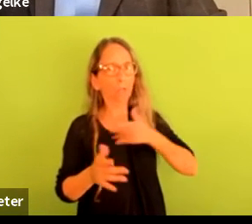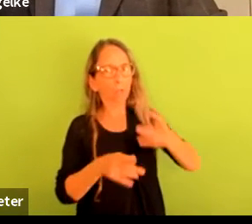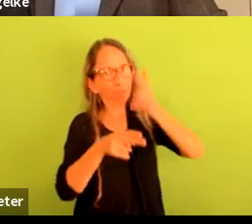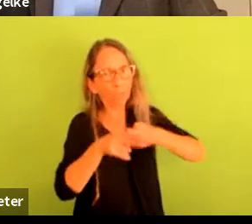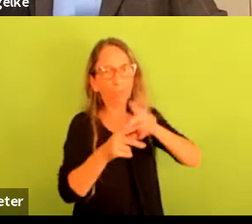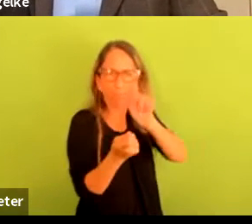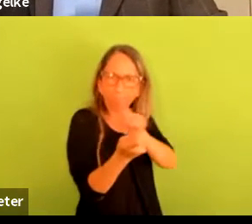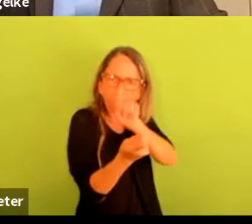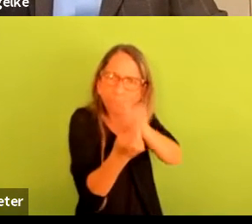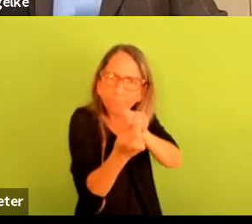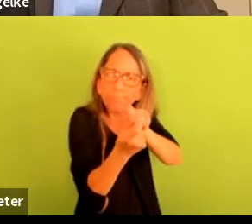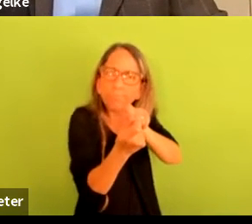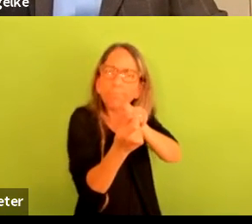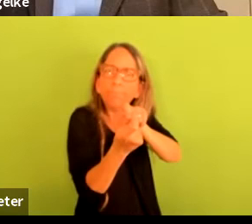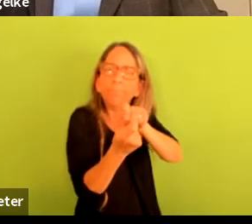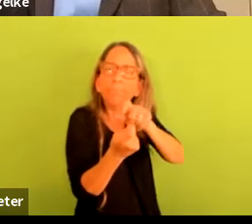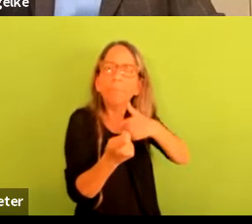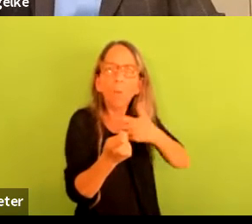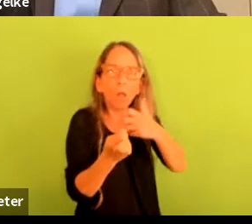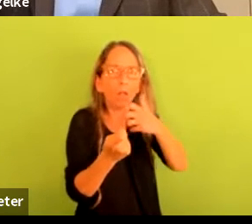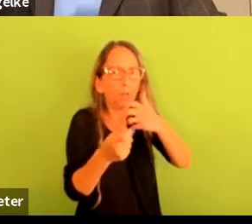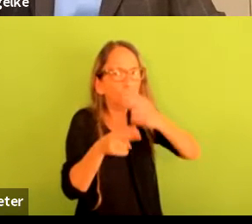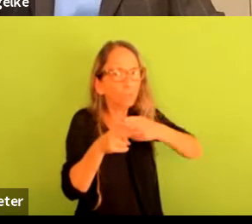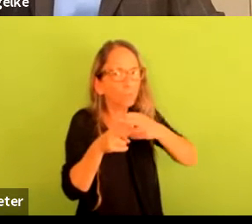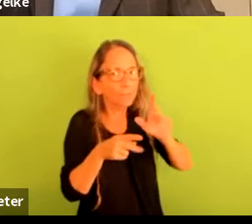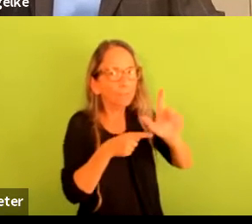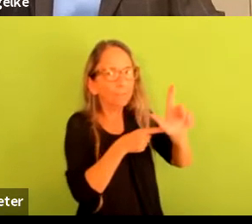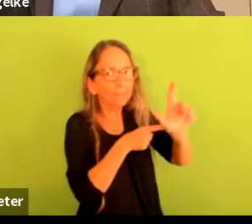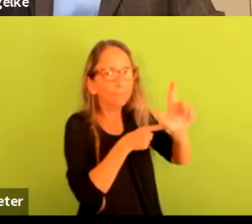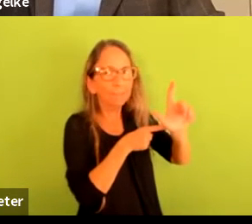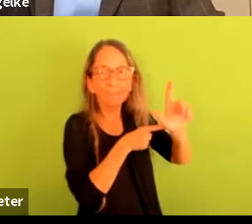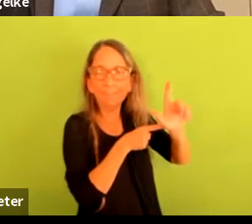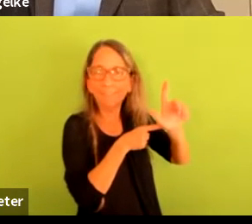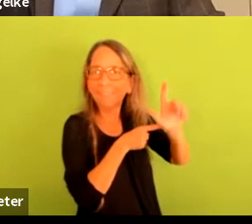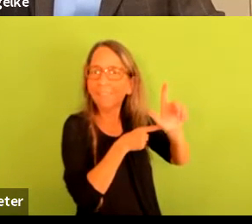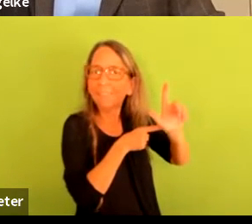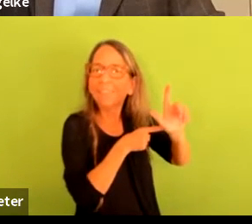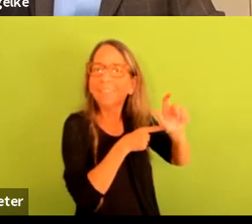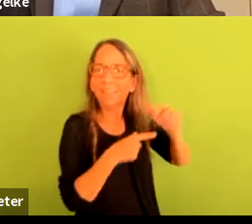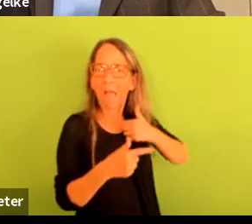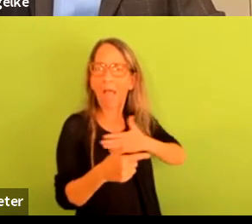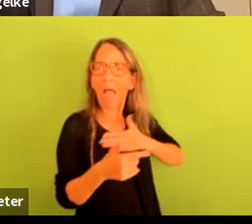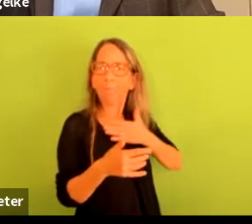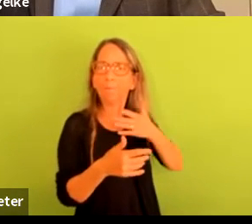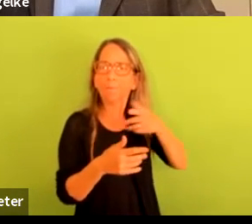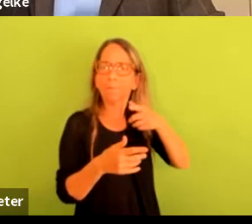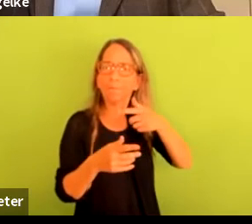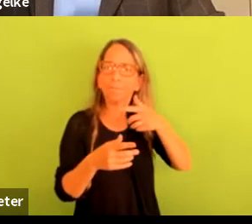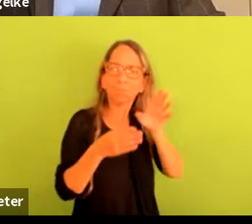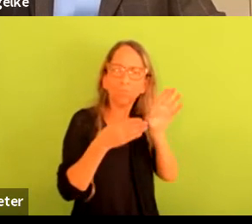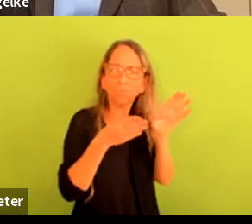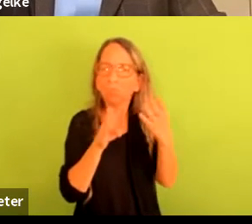wanting to talk a little bit about latency. So I'm glad to have the opportunity to sort of go in that direction.